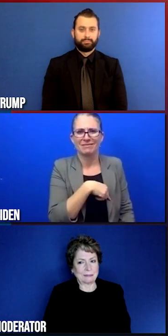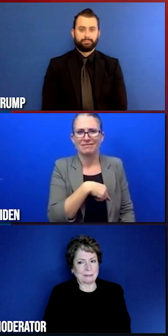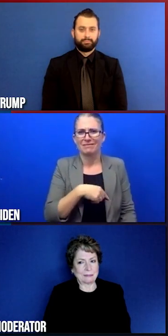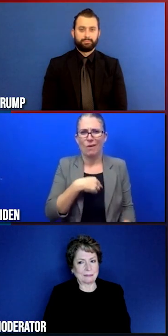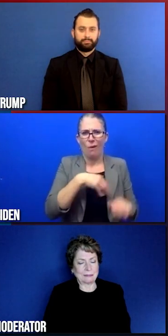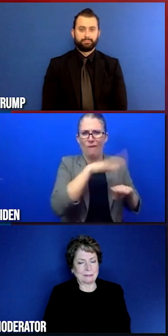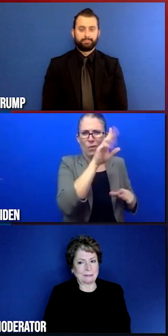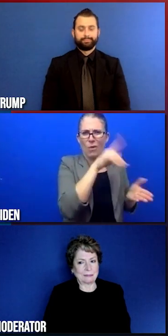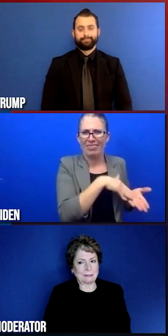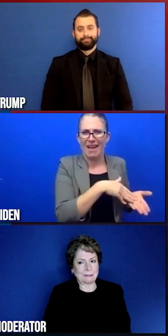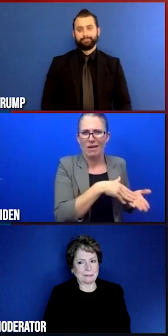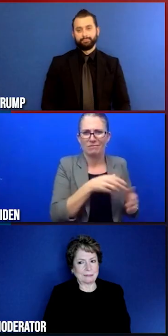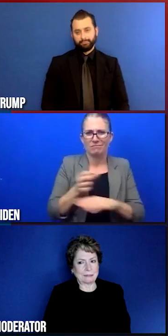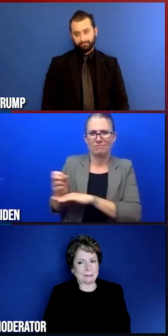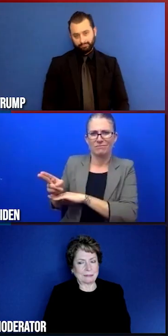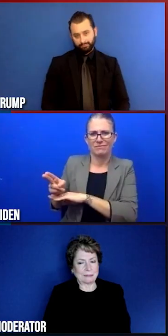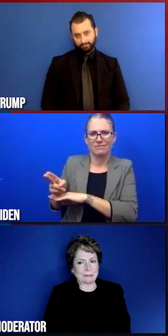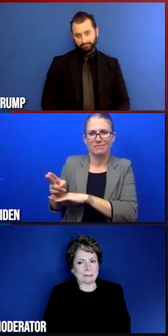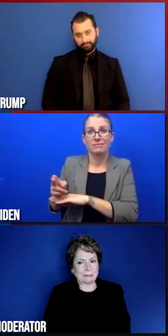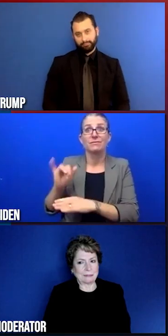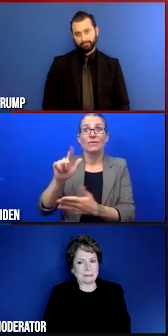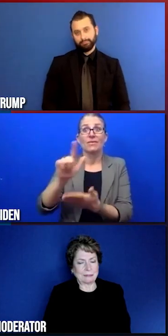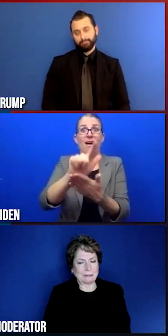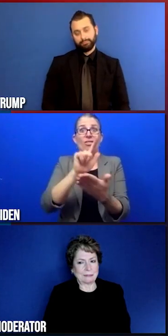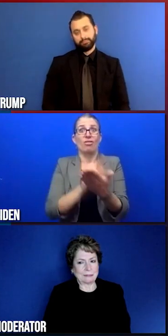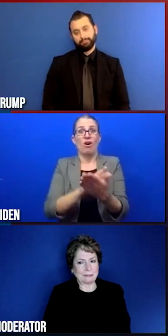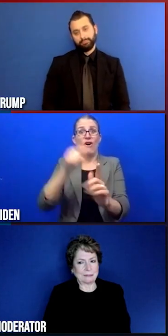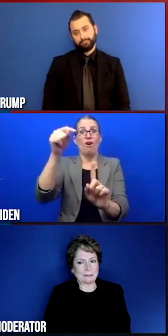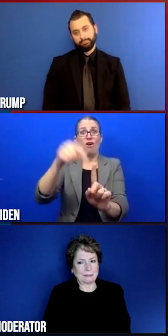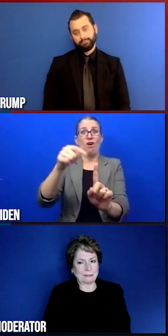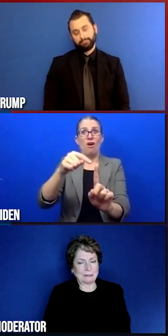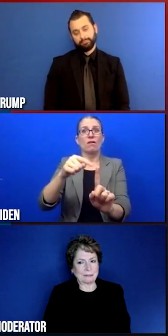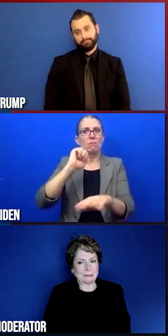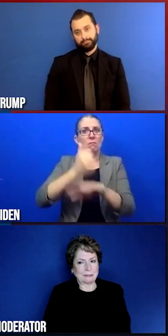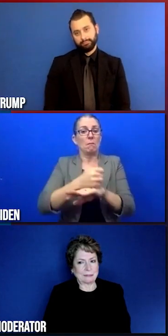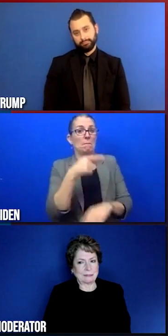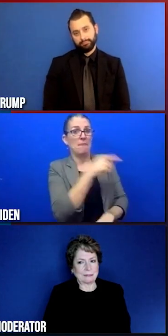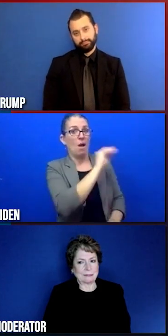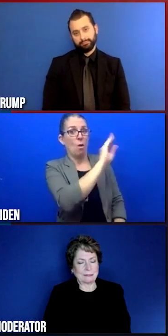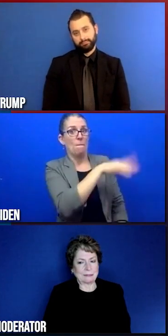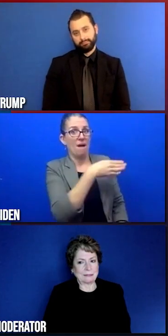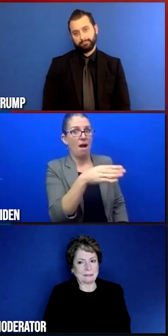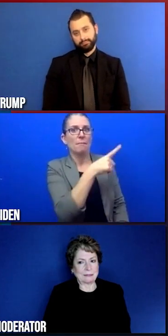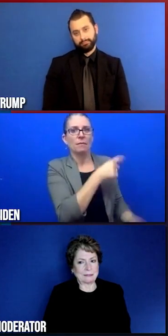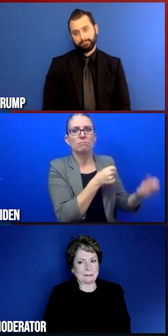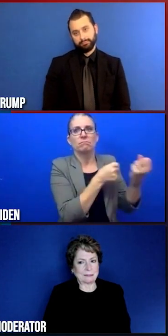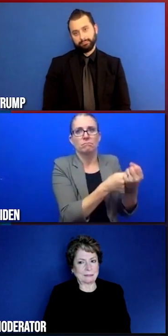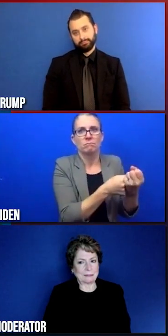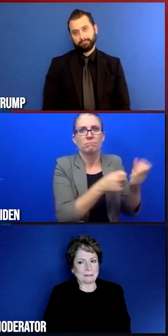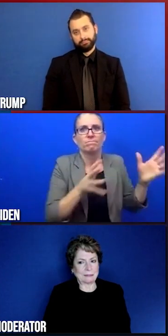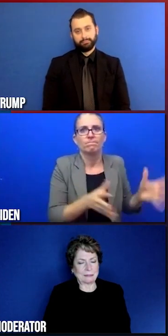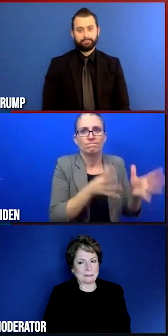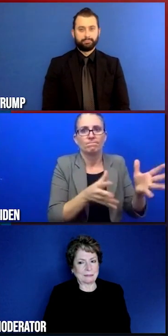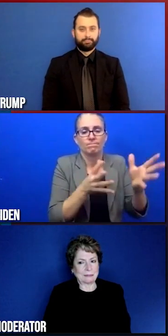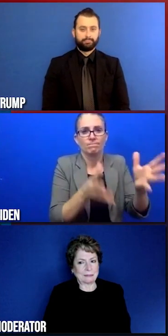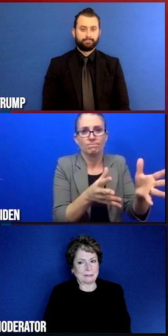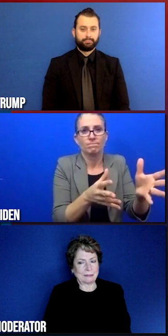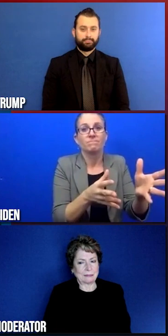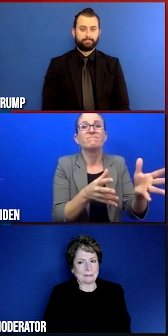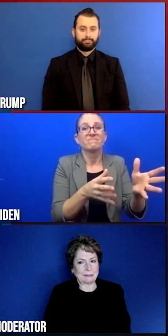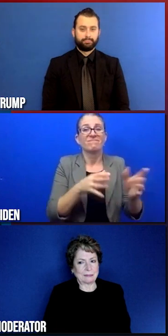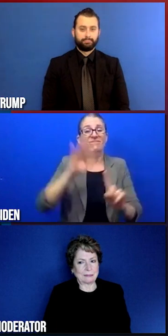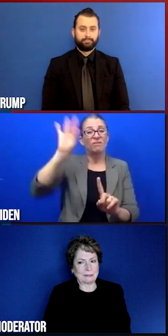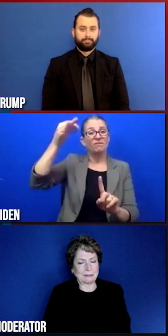And secondly, we're in a situation here where the federal prison system was reduced by 38,000 people under